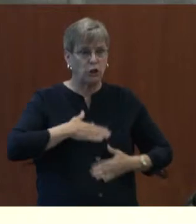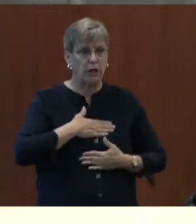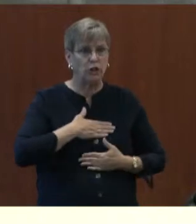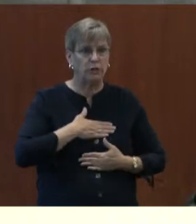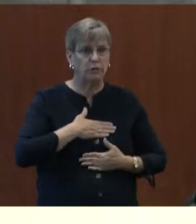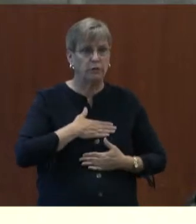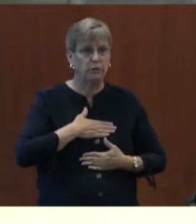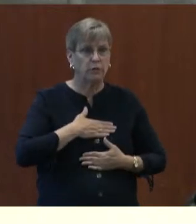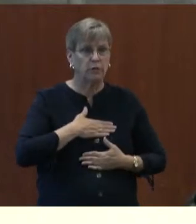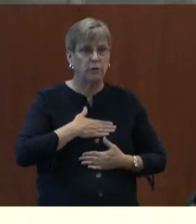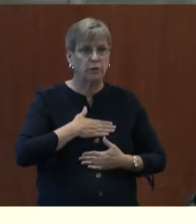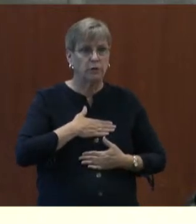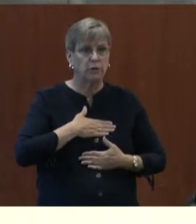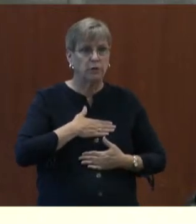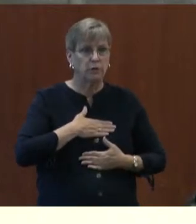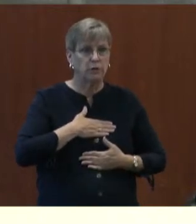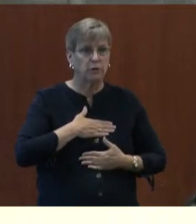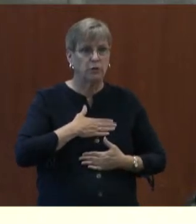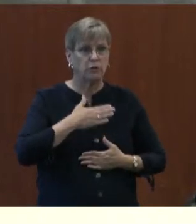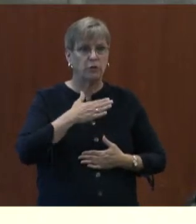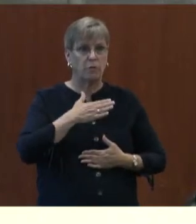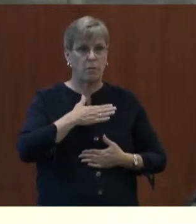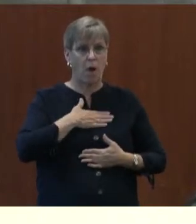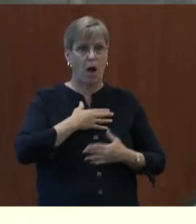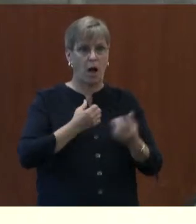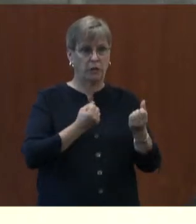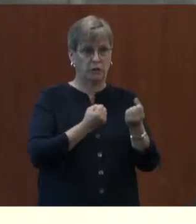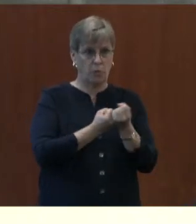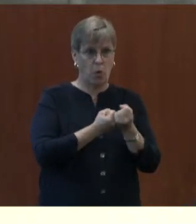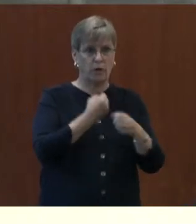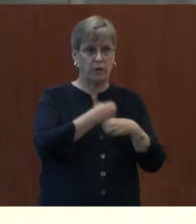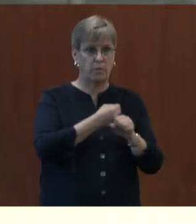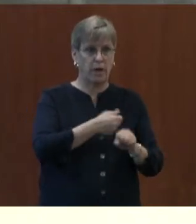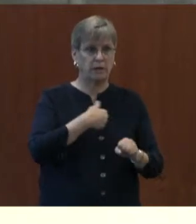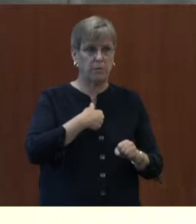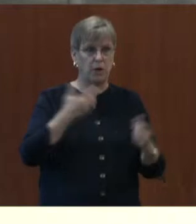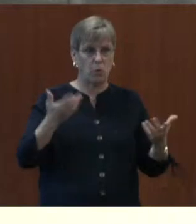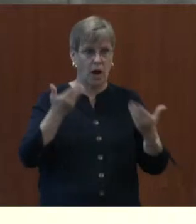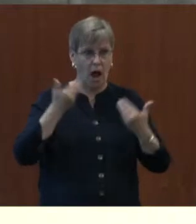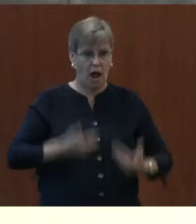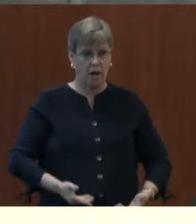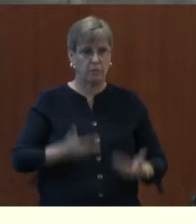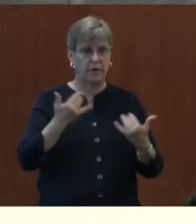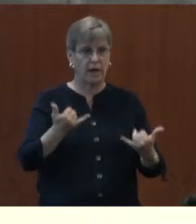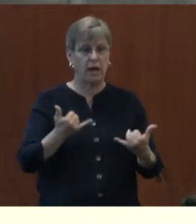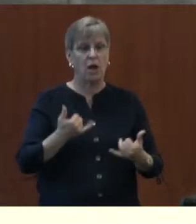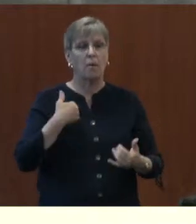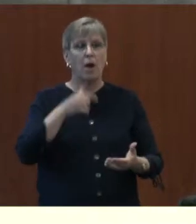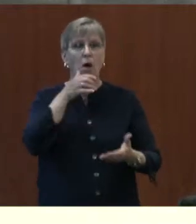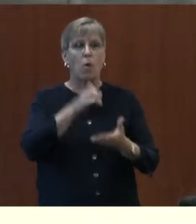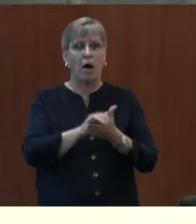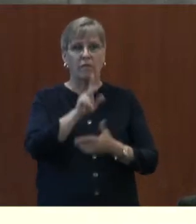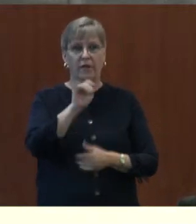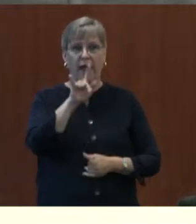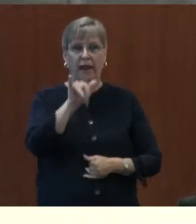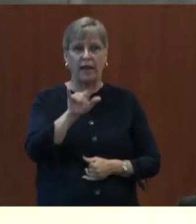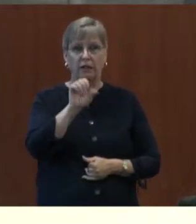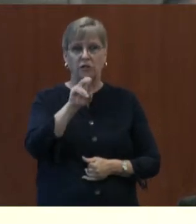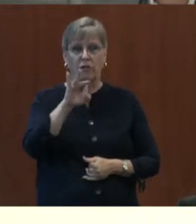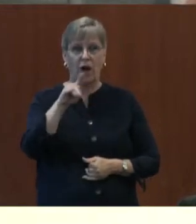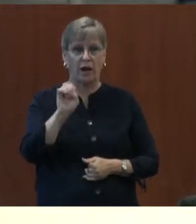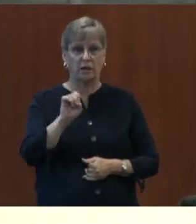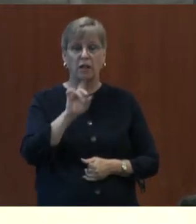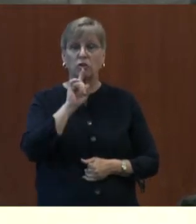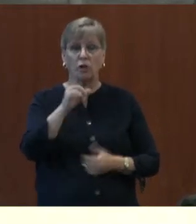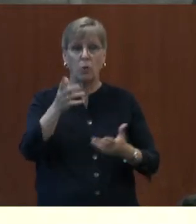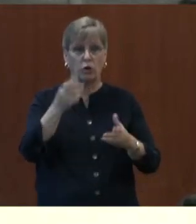to my support that makes me what I am, my wife Kelly Sovine, and certainly